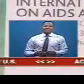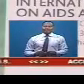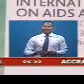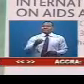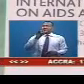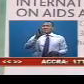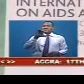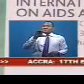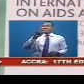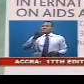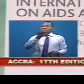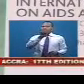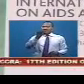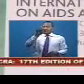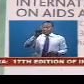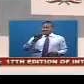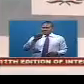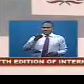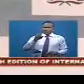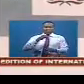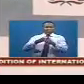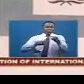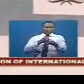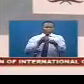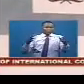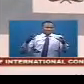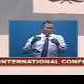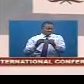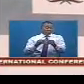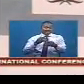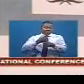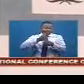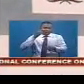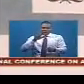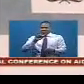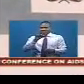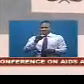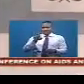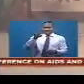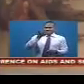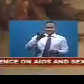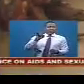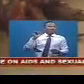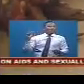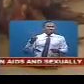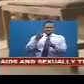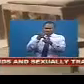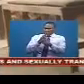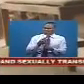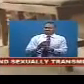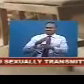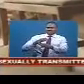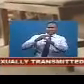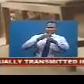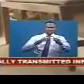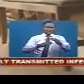Icasa, the International Conference on AIDS and STIs in Africa, has over the years been a platform for the various stakeholders in the